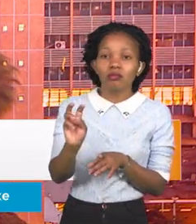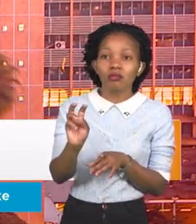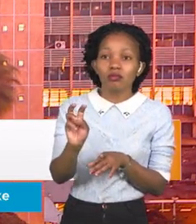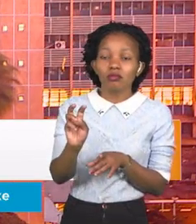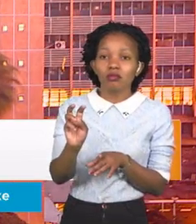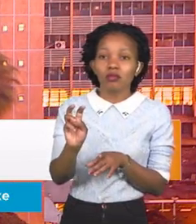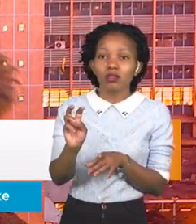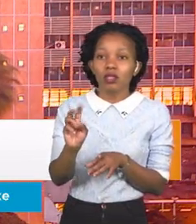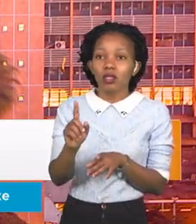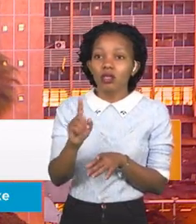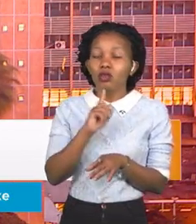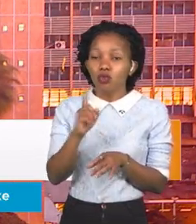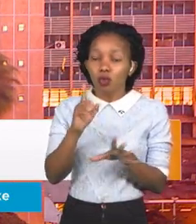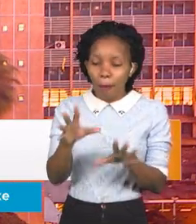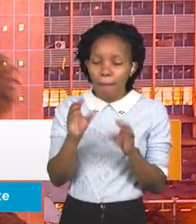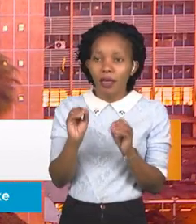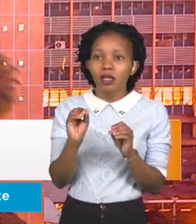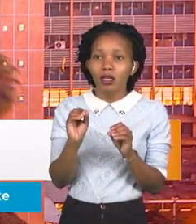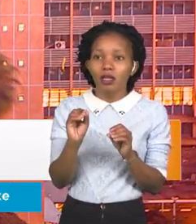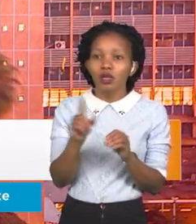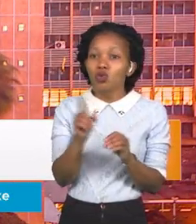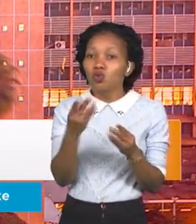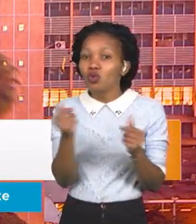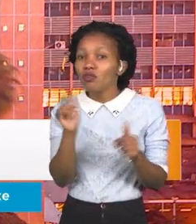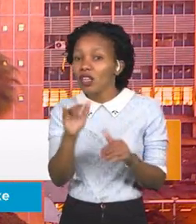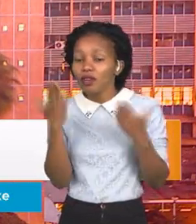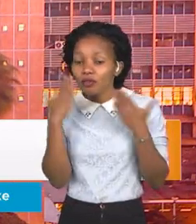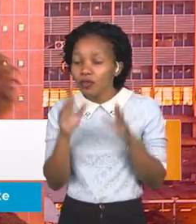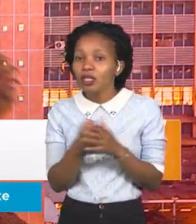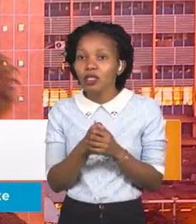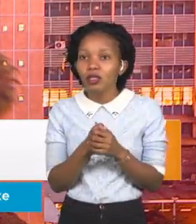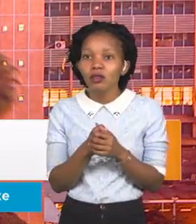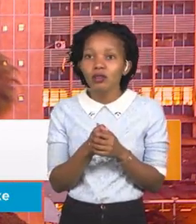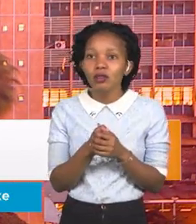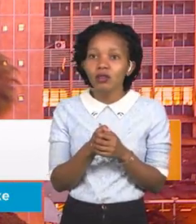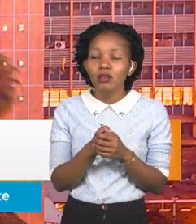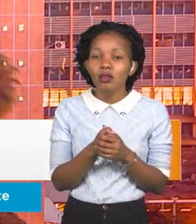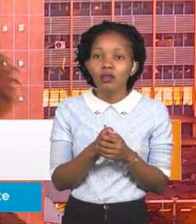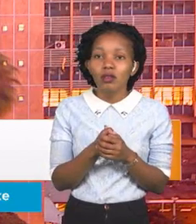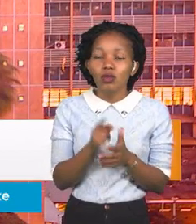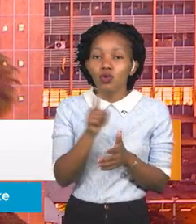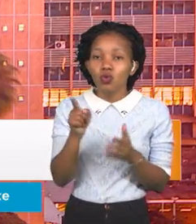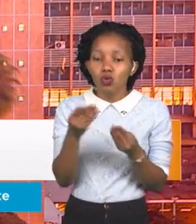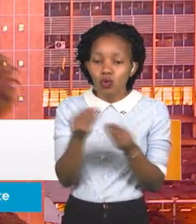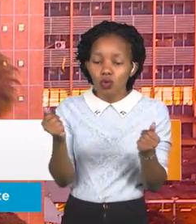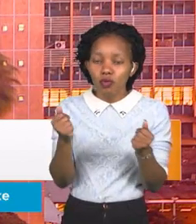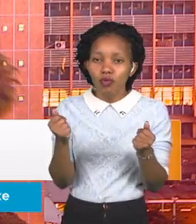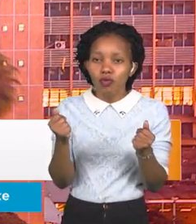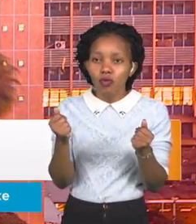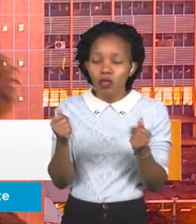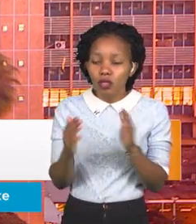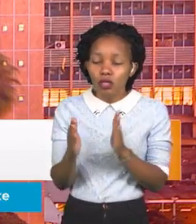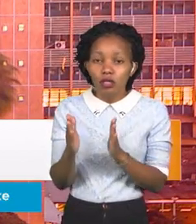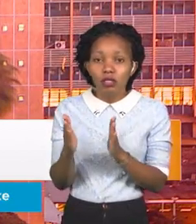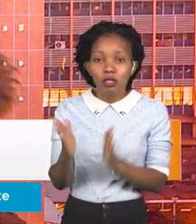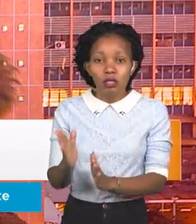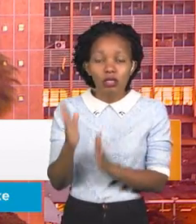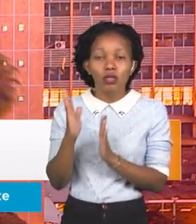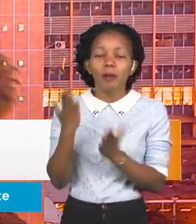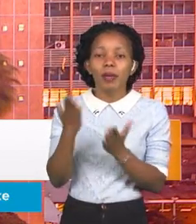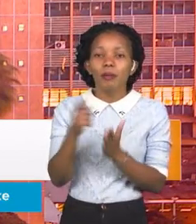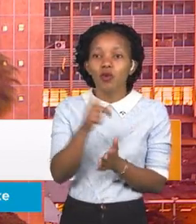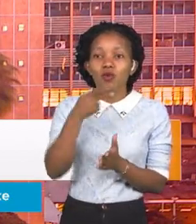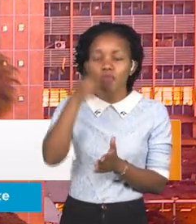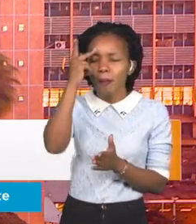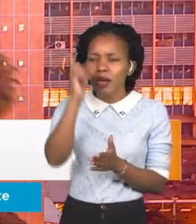he is going to pick that up. Have you dealt with that? Have you dealt with his insecurities in general? Because growing up, you might have been the kind of